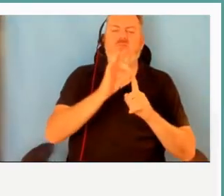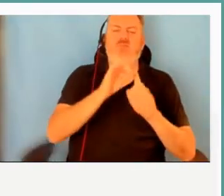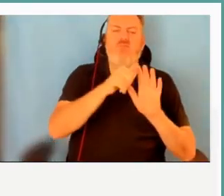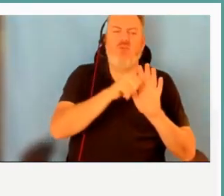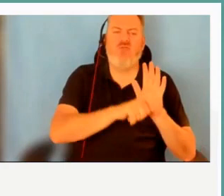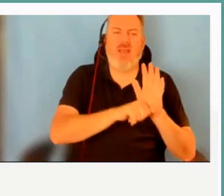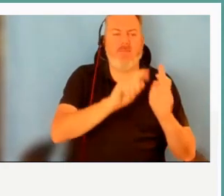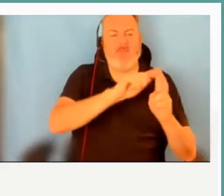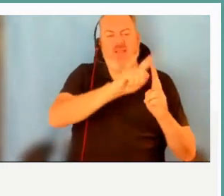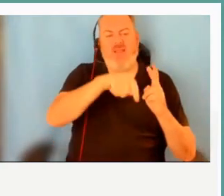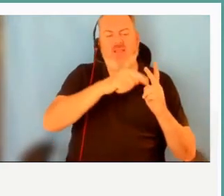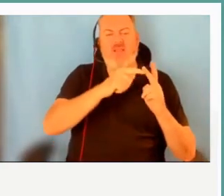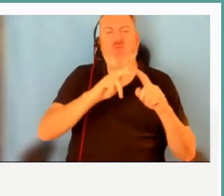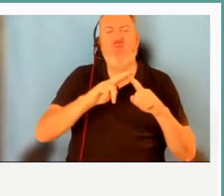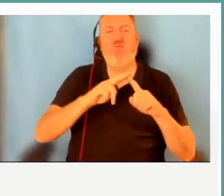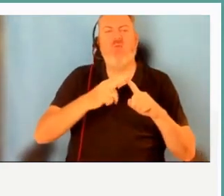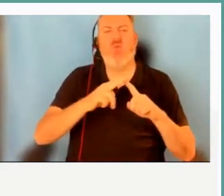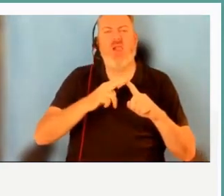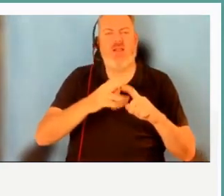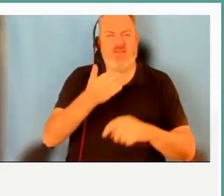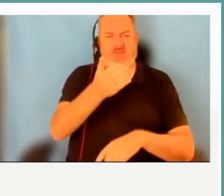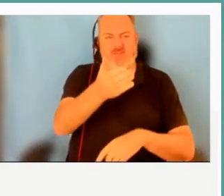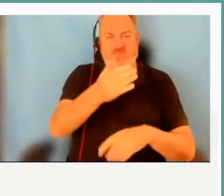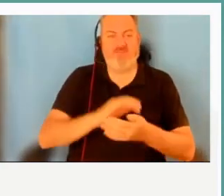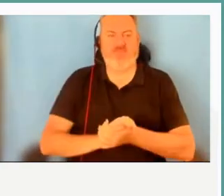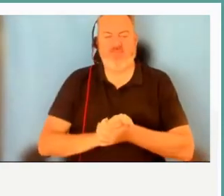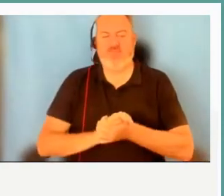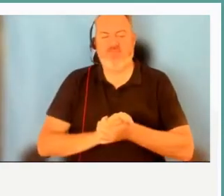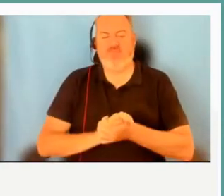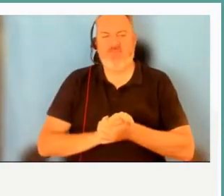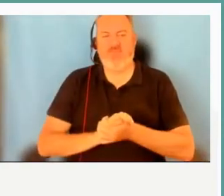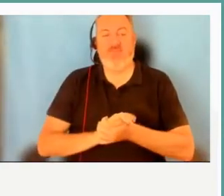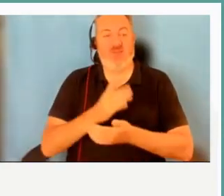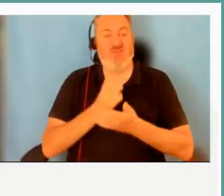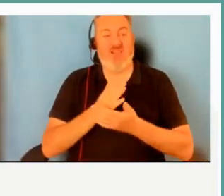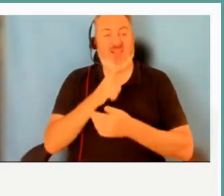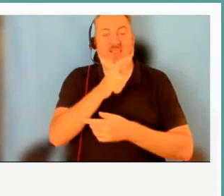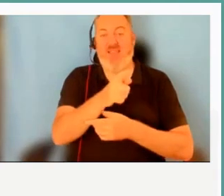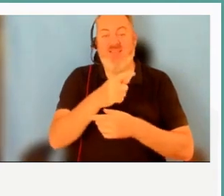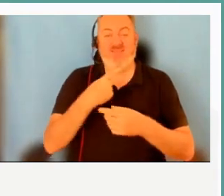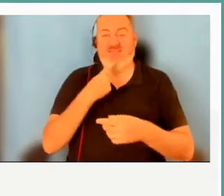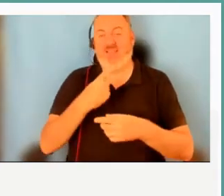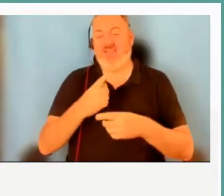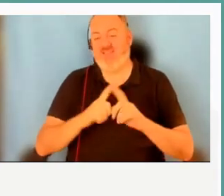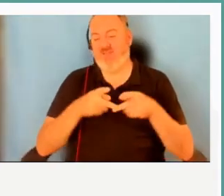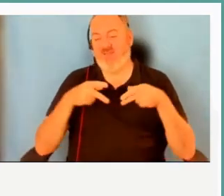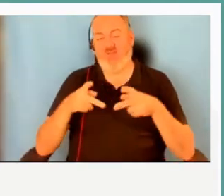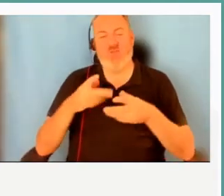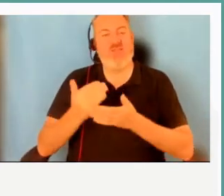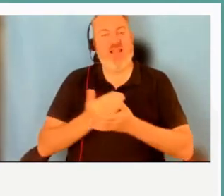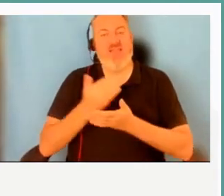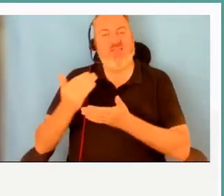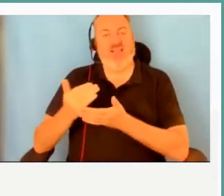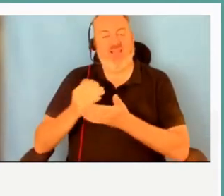there's tools. So with tools, this just saves different things into this section